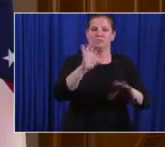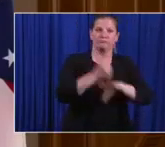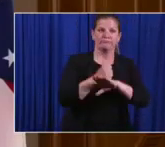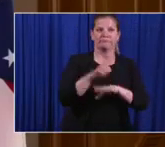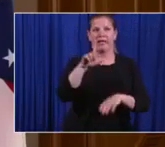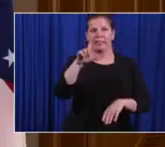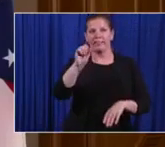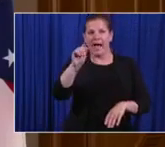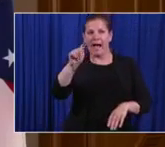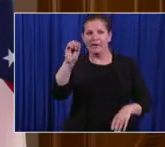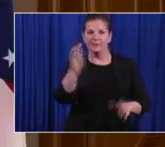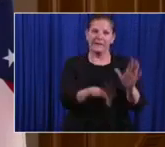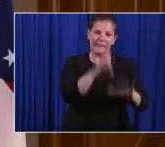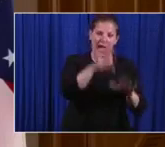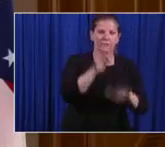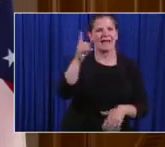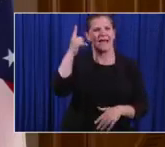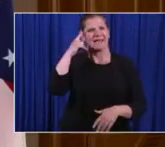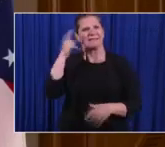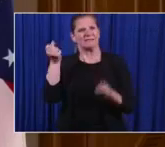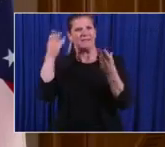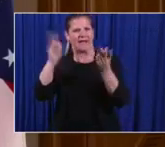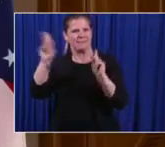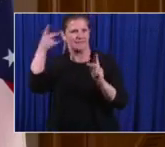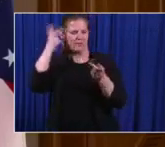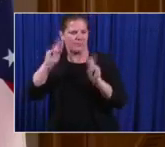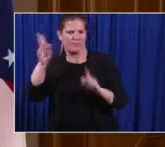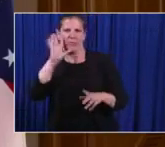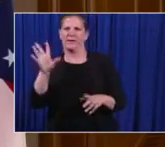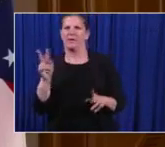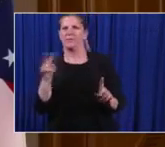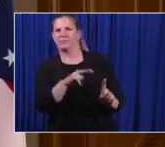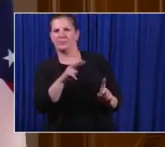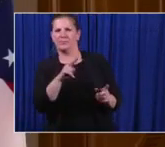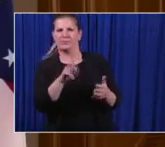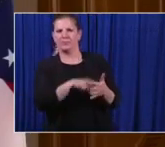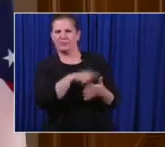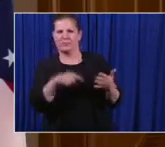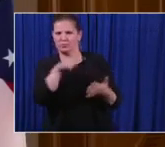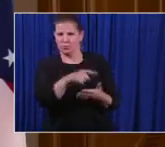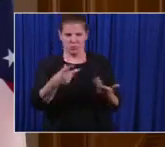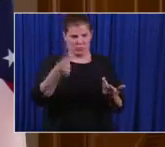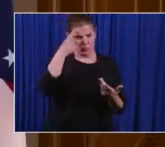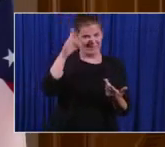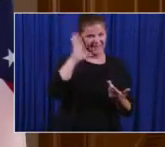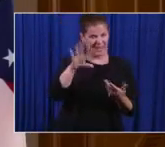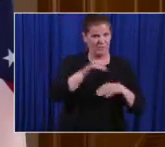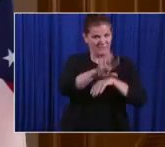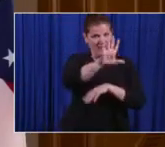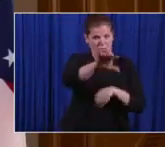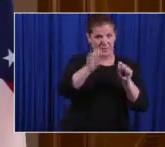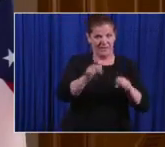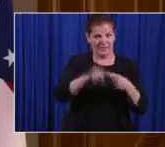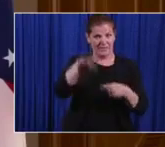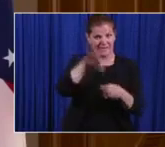pandemic is going to cost you down the road as far as re-election is concerned? Look, I can't worry about that. If I worried about,